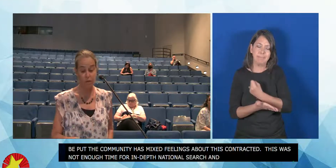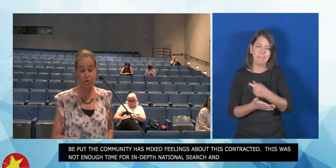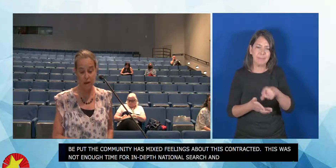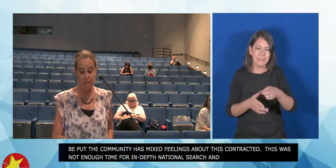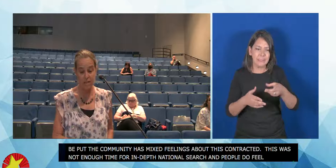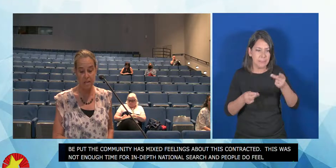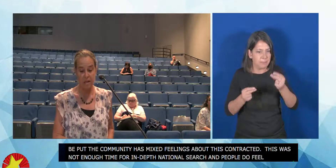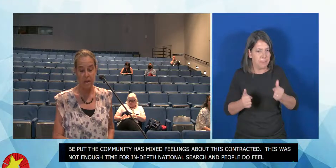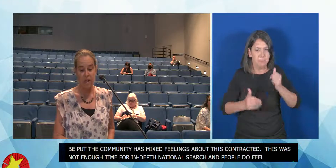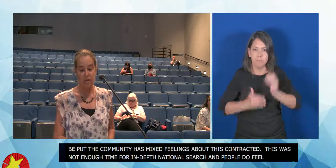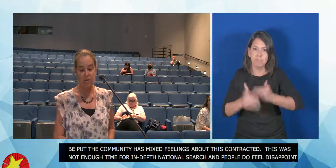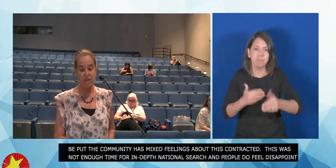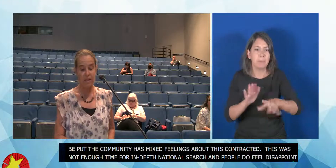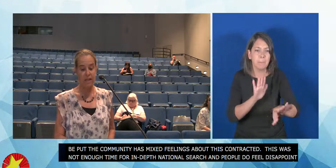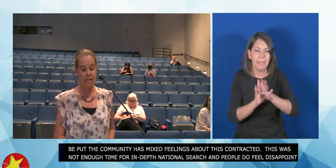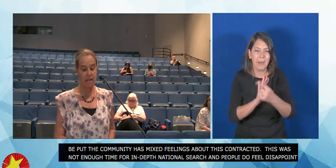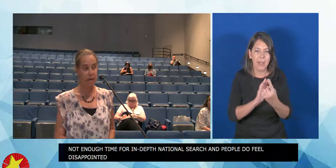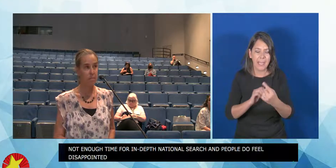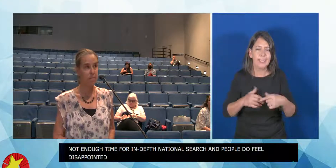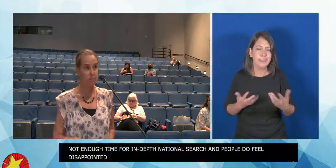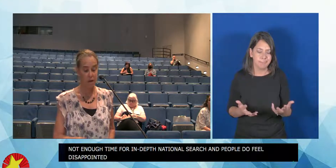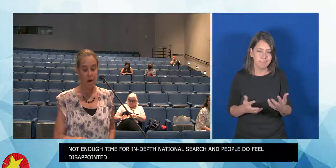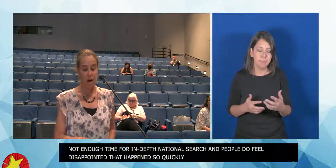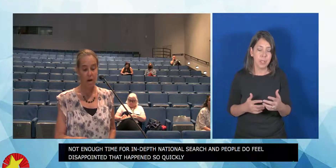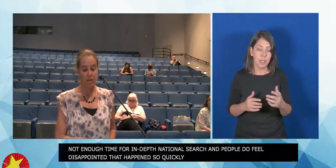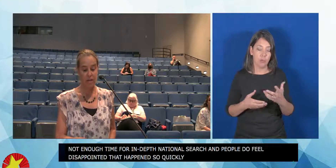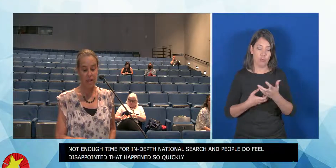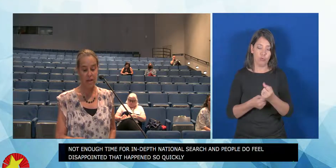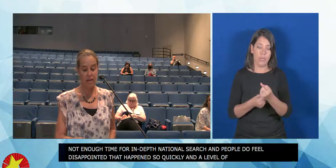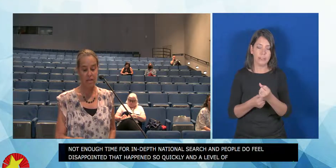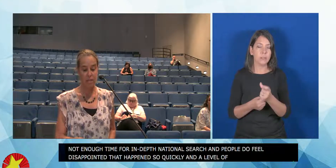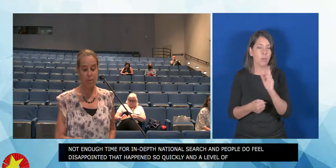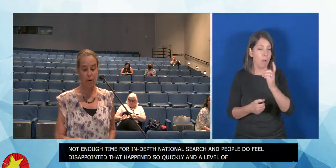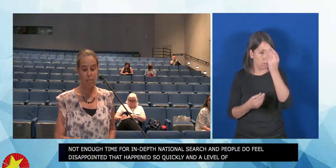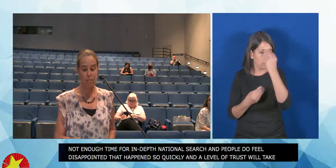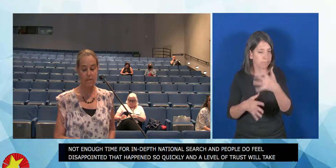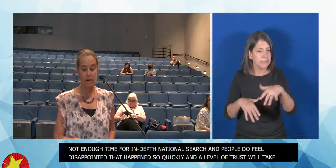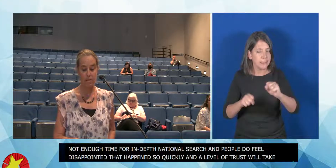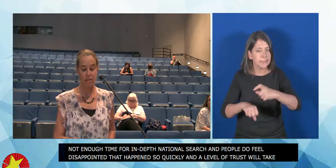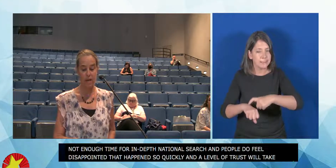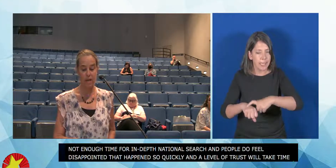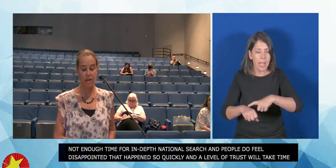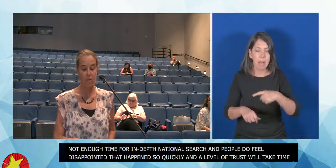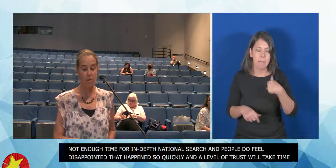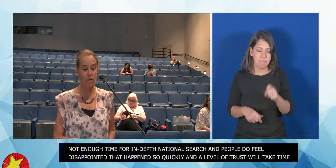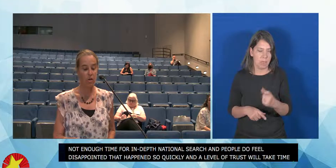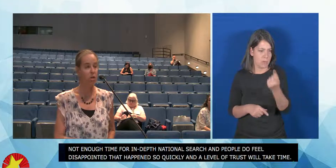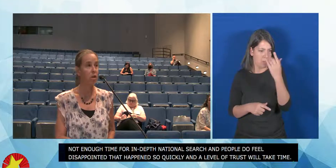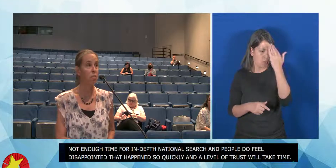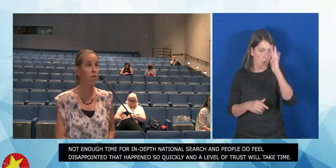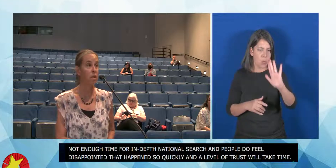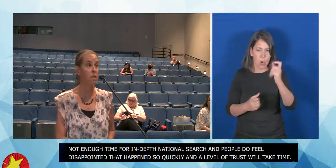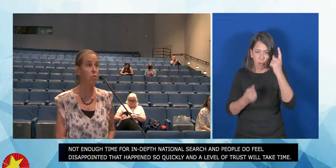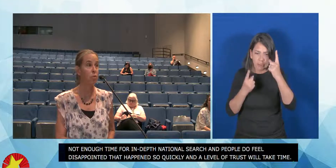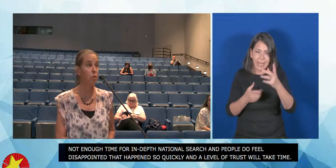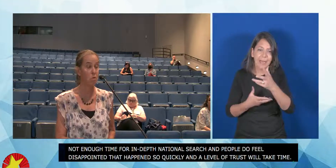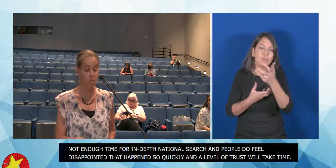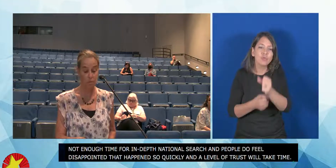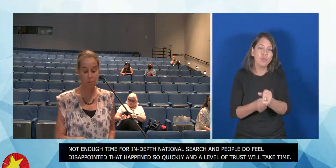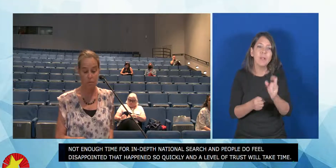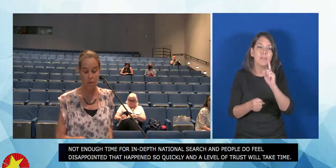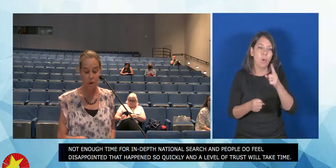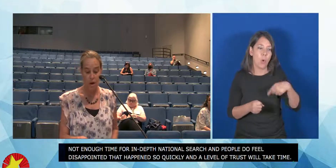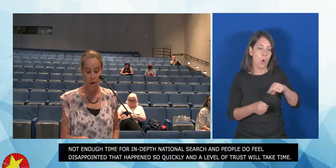level of trust is going to take time. Understanding and support must be demonstrated in order to earn the community's approval.